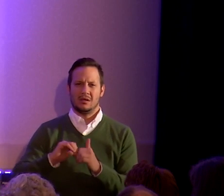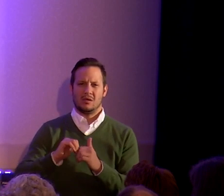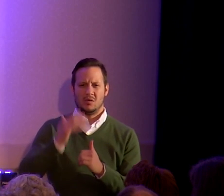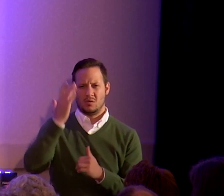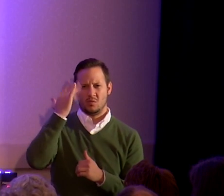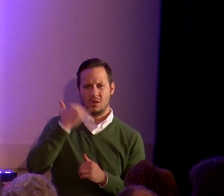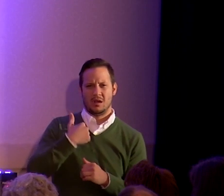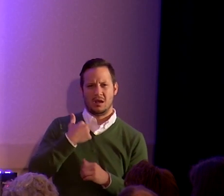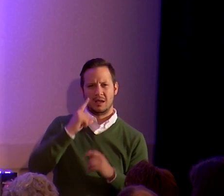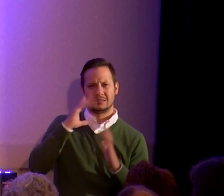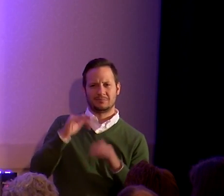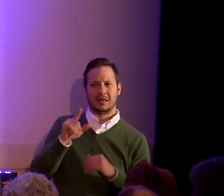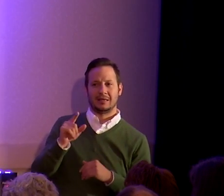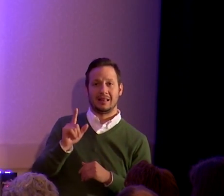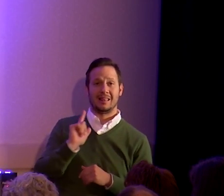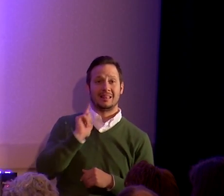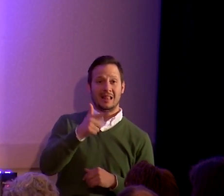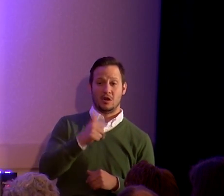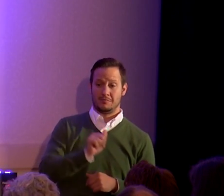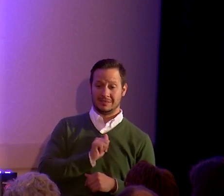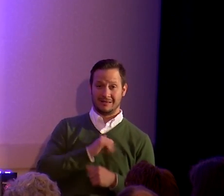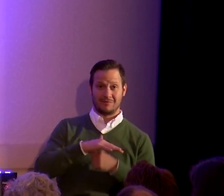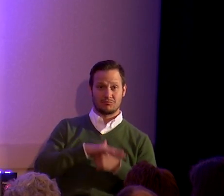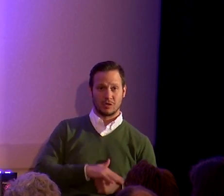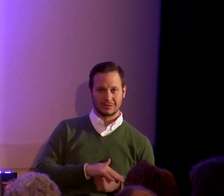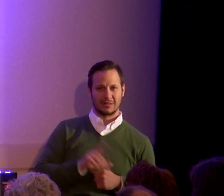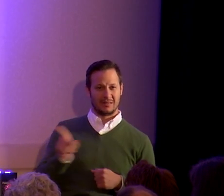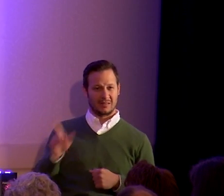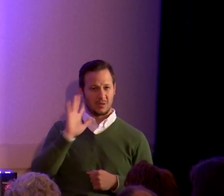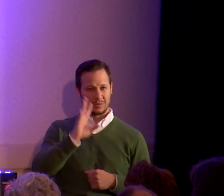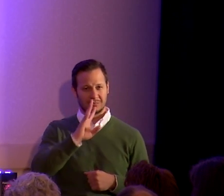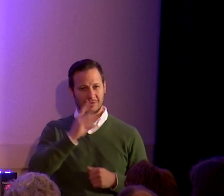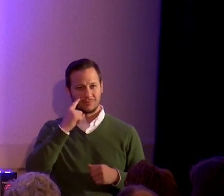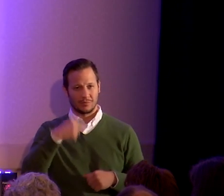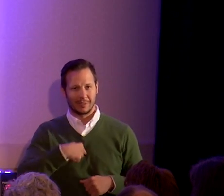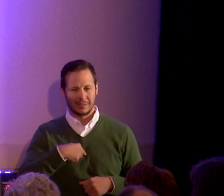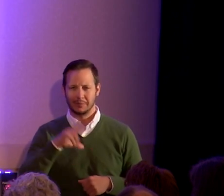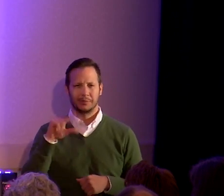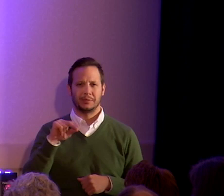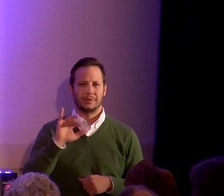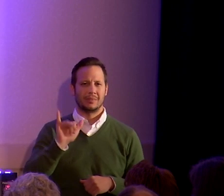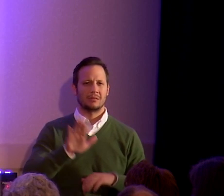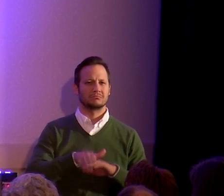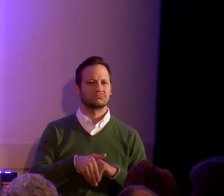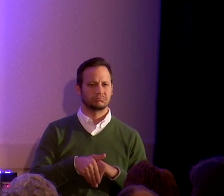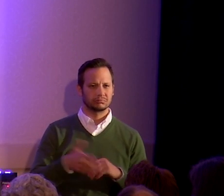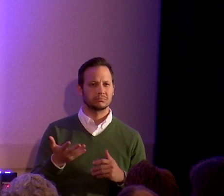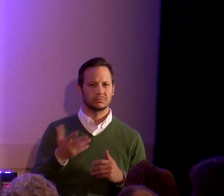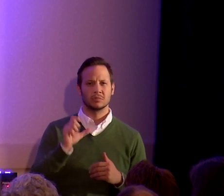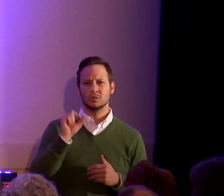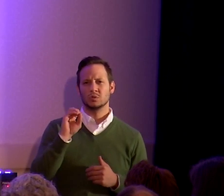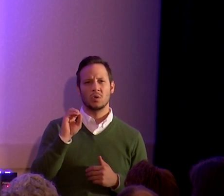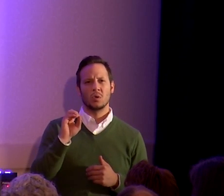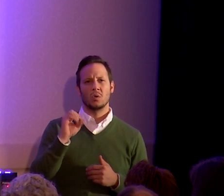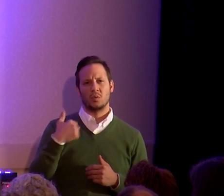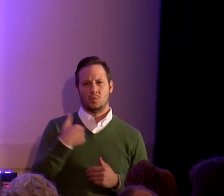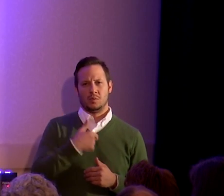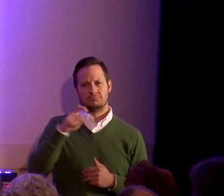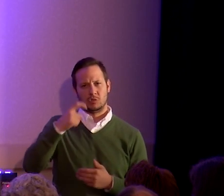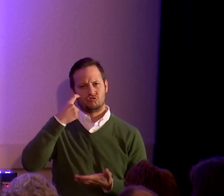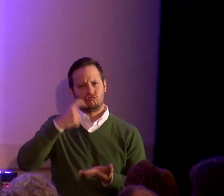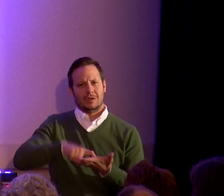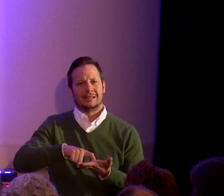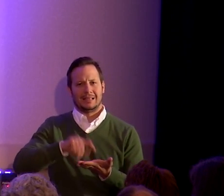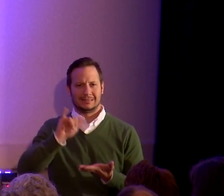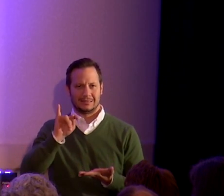them to speak for me when I am being oppressed? It doesn't work. It would make me a hypocrite. So we have to recognize that. It takes all of us